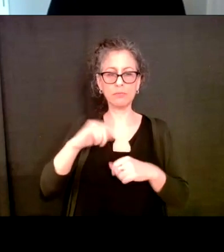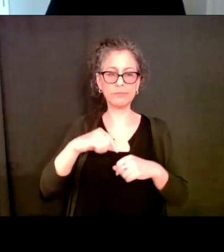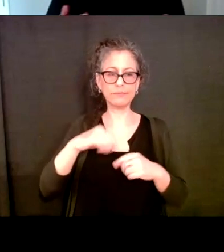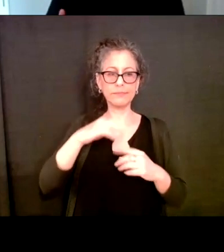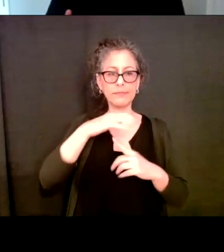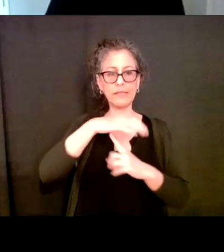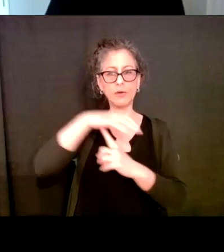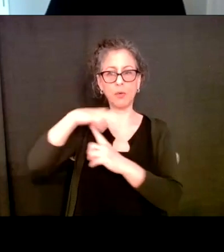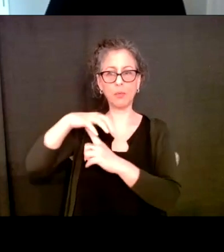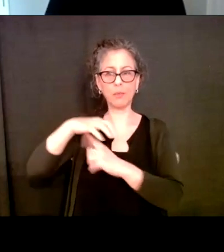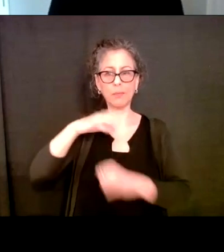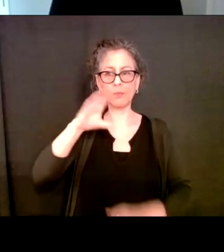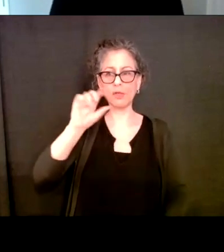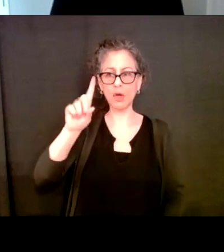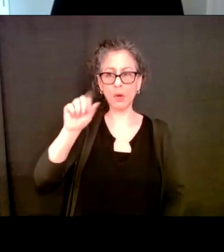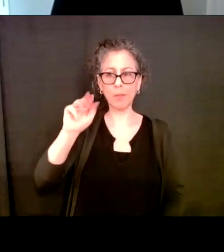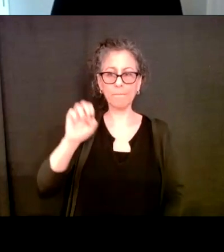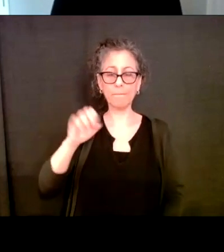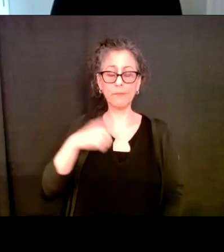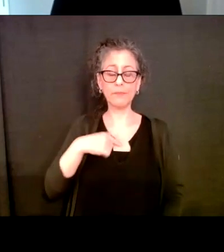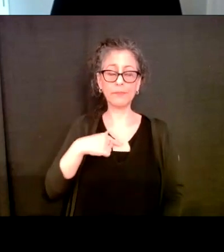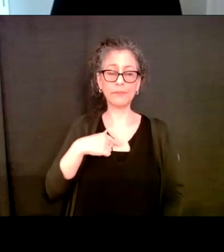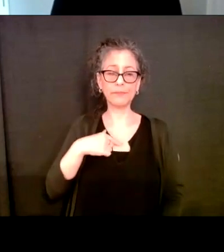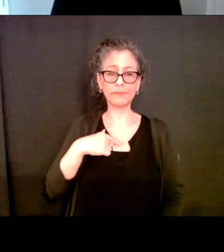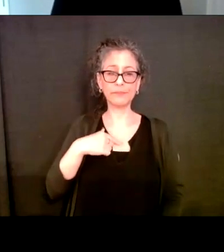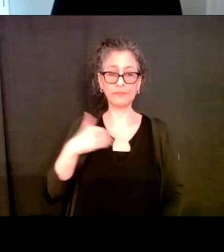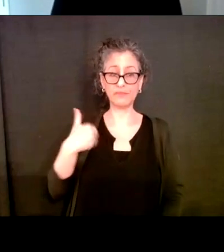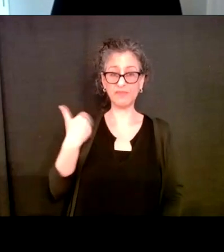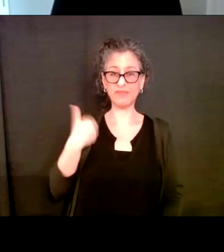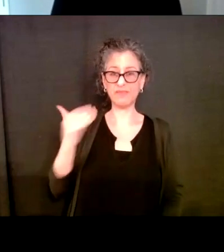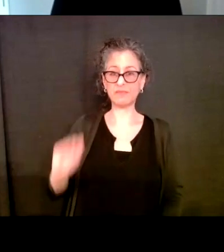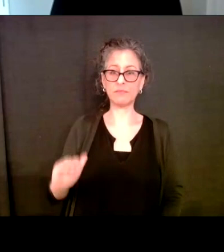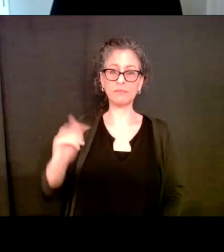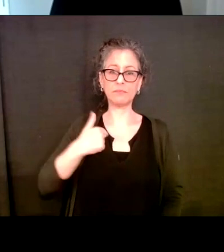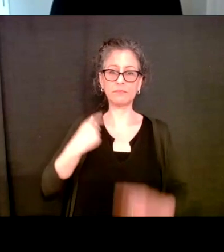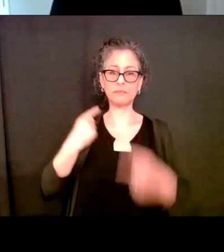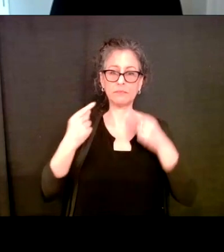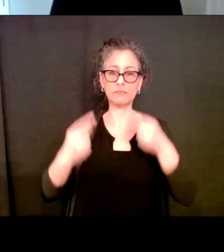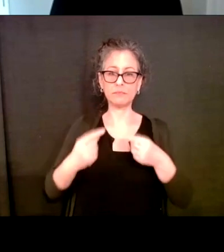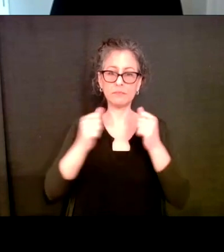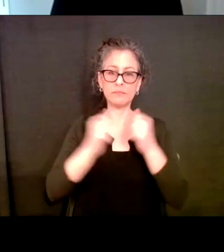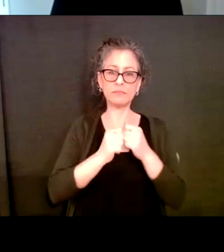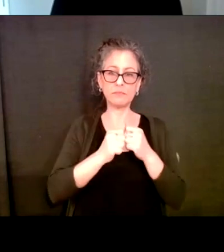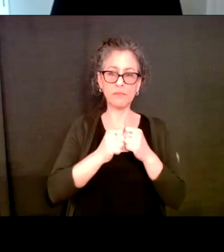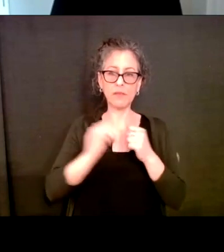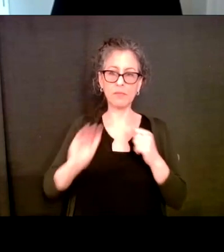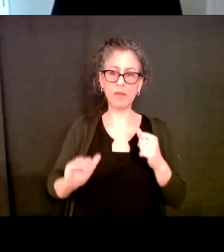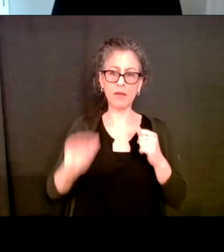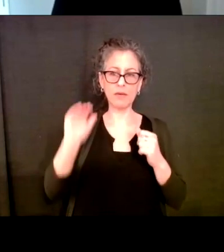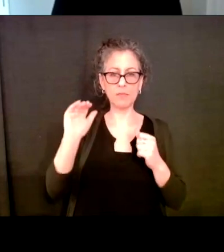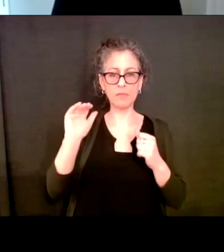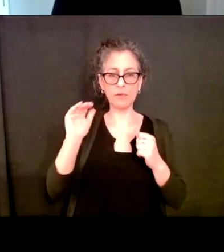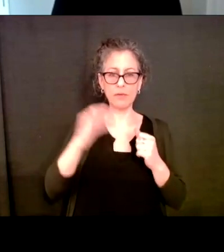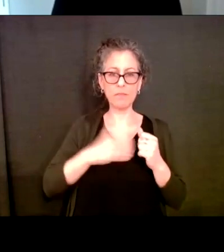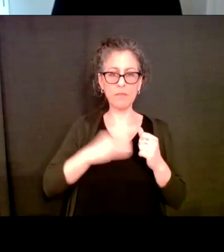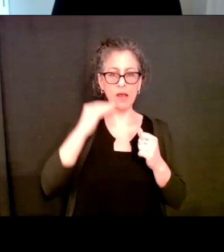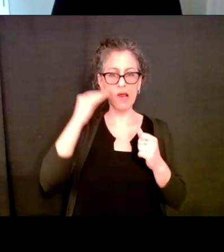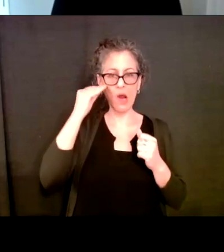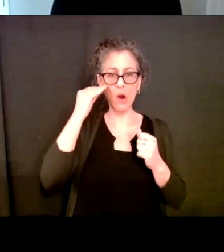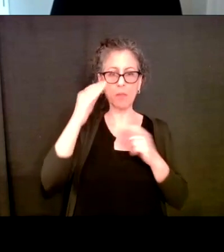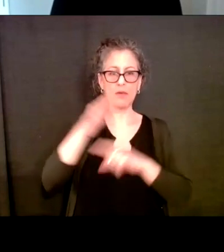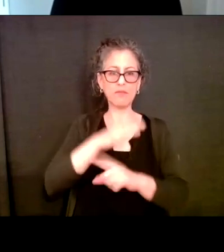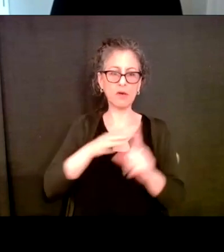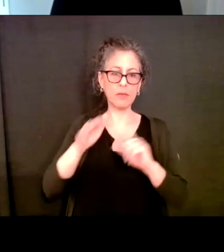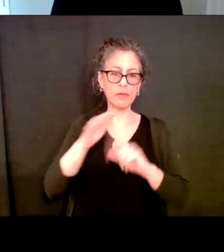So early on in my life, I oftentimes struggled with my upbringing, my household